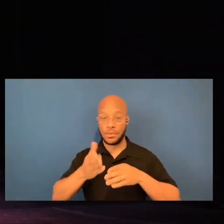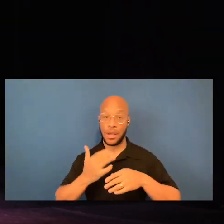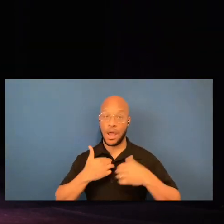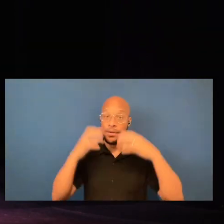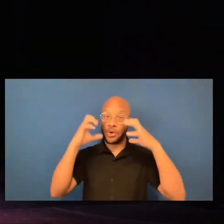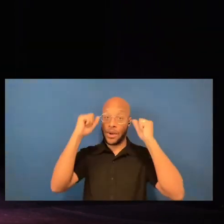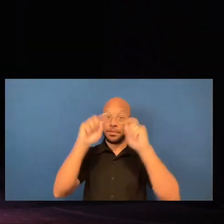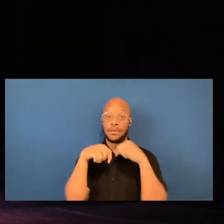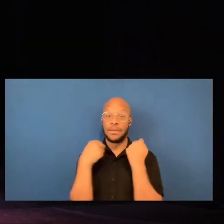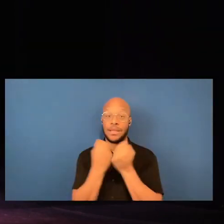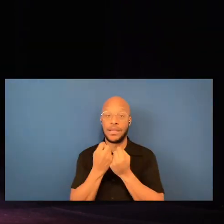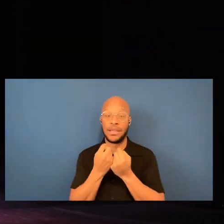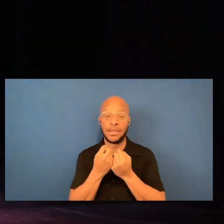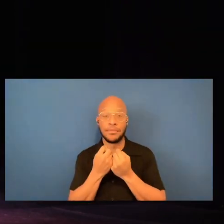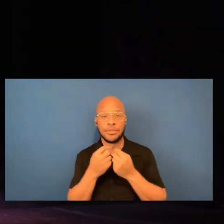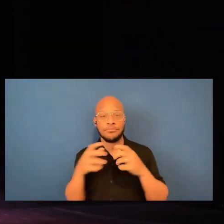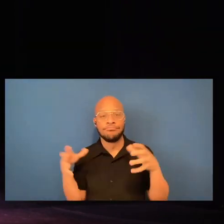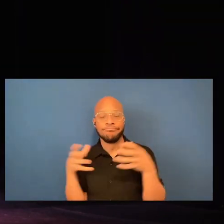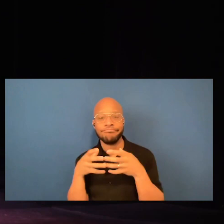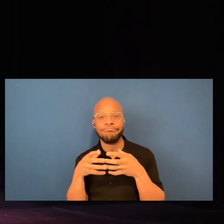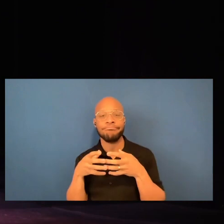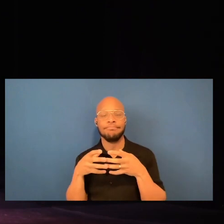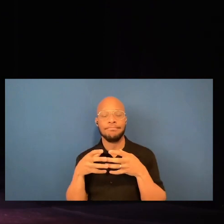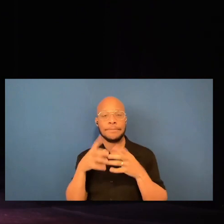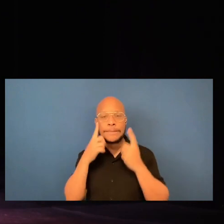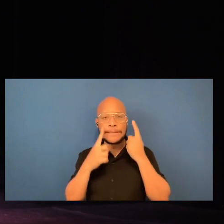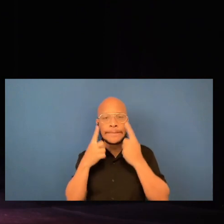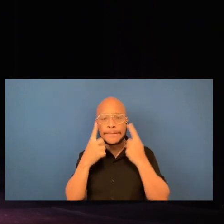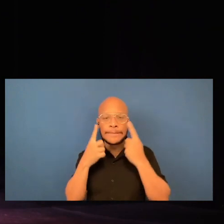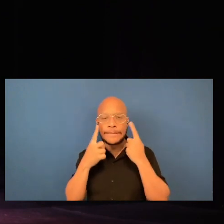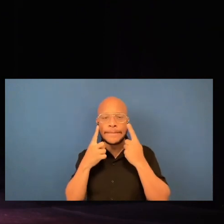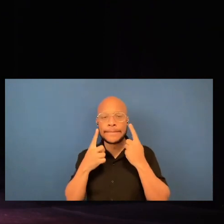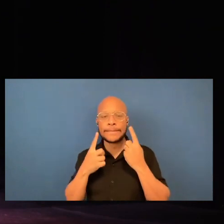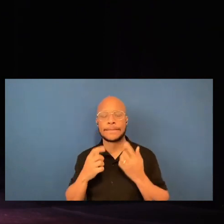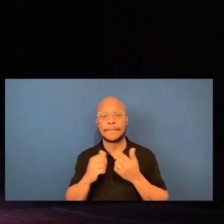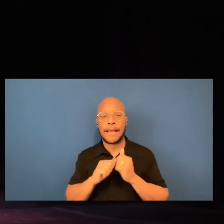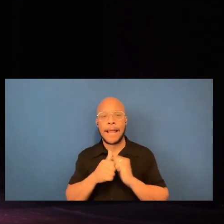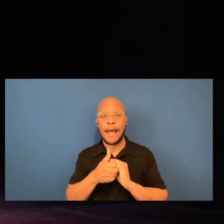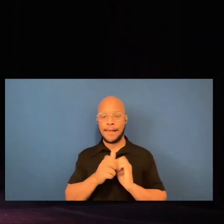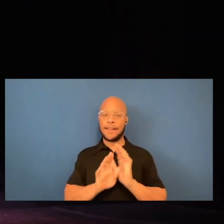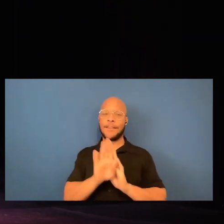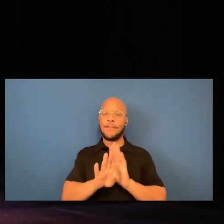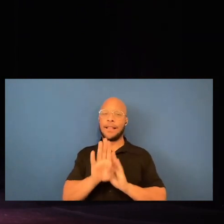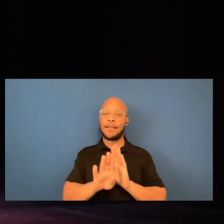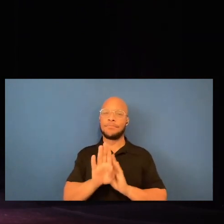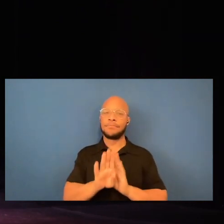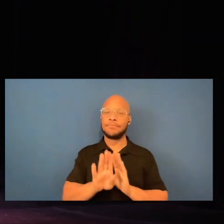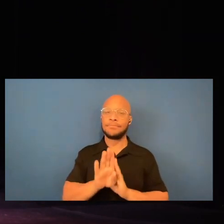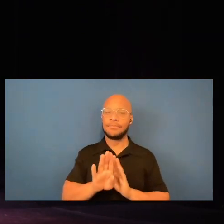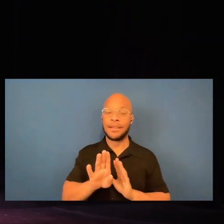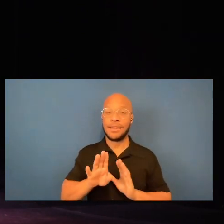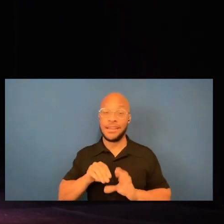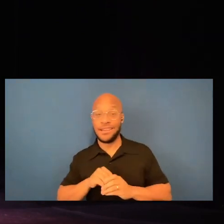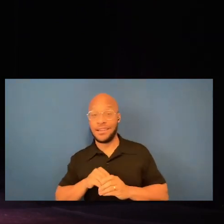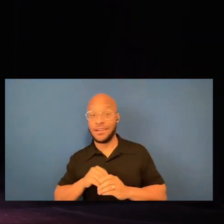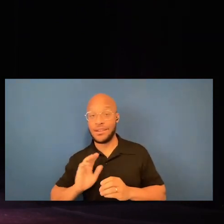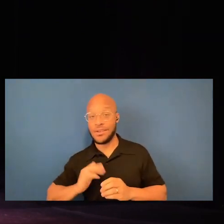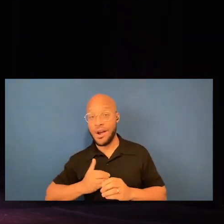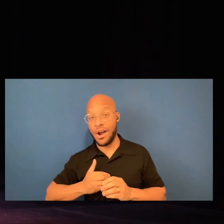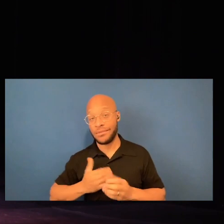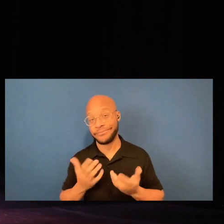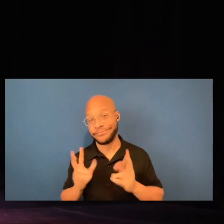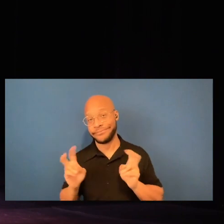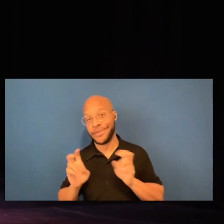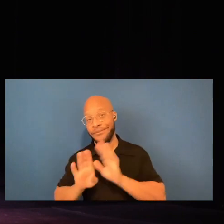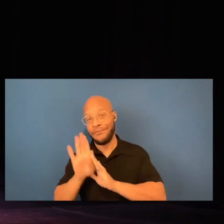developer nation that is New York City. And we were in her little house and farm